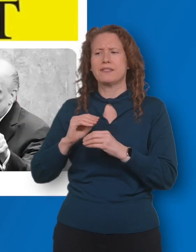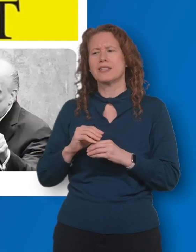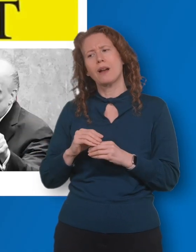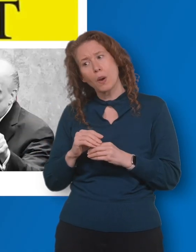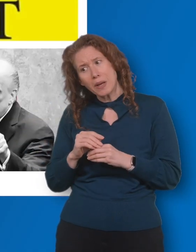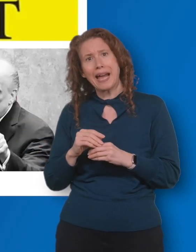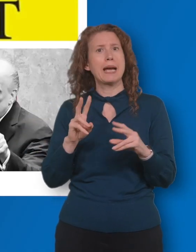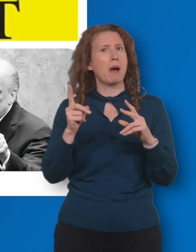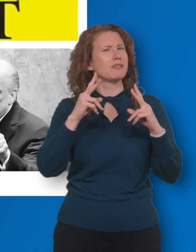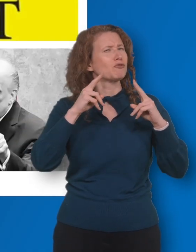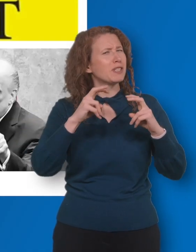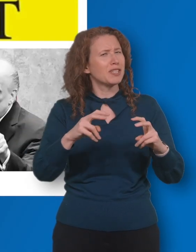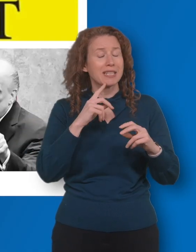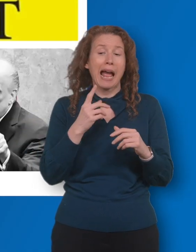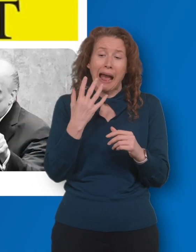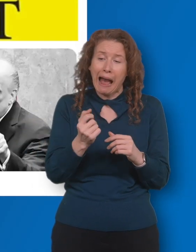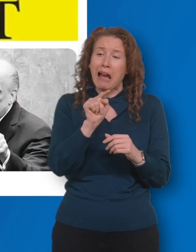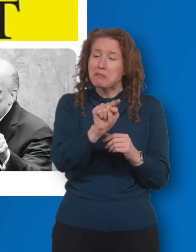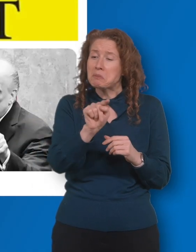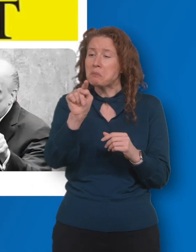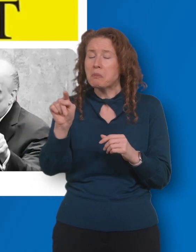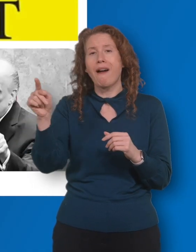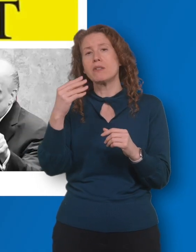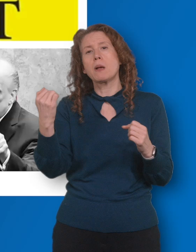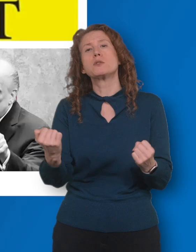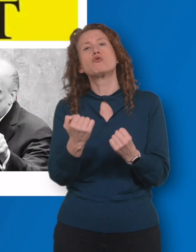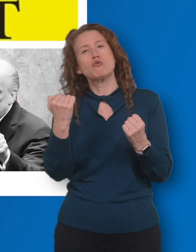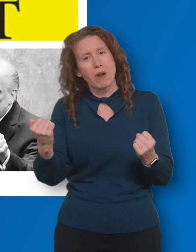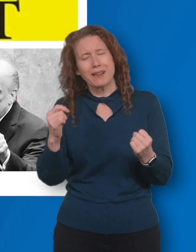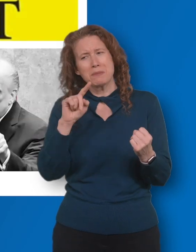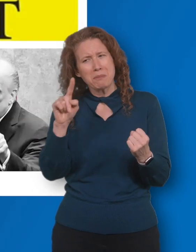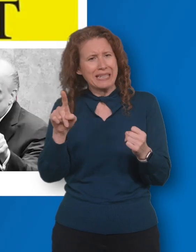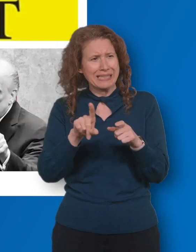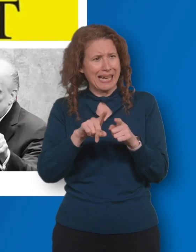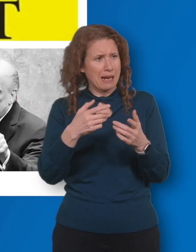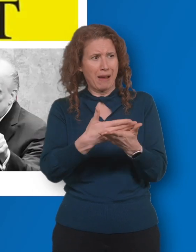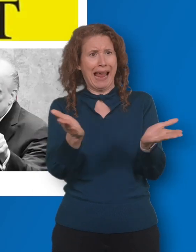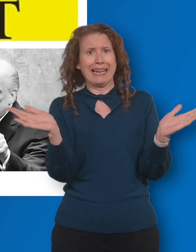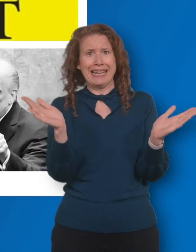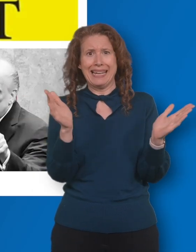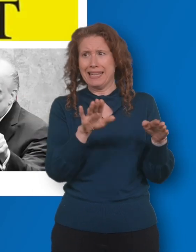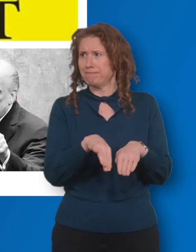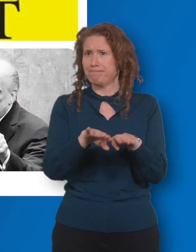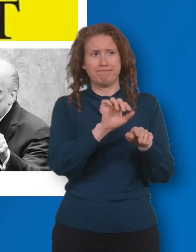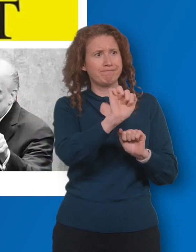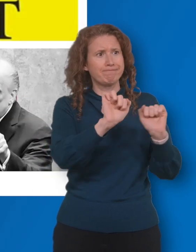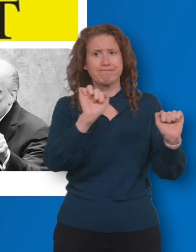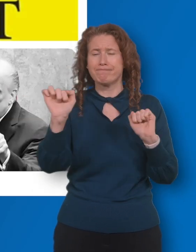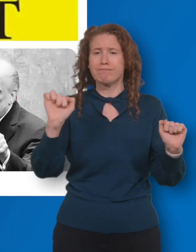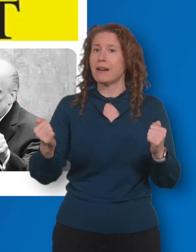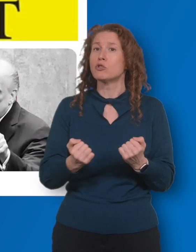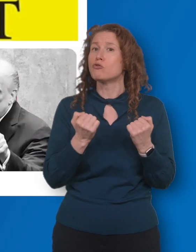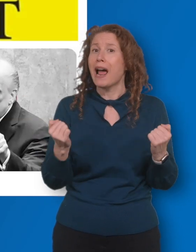research tells us, yes, there are marked strengths, but as with any other strength that we might have, be very,